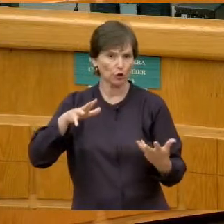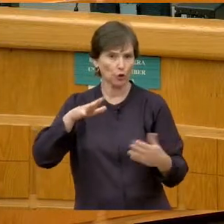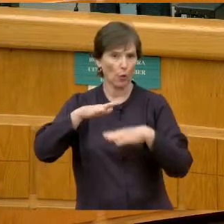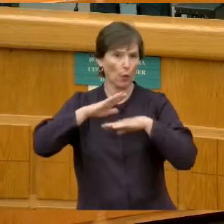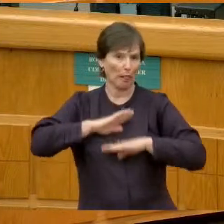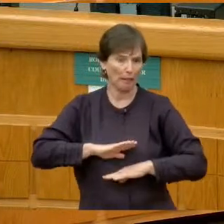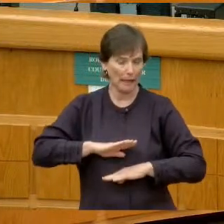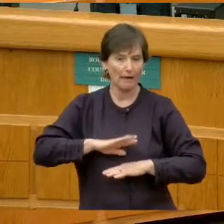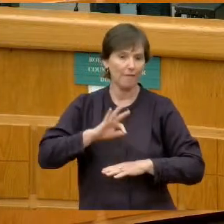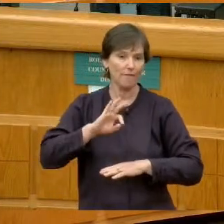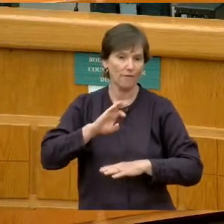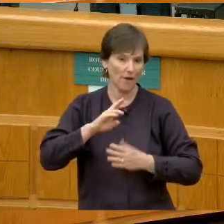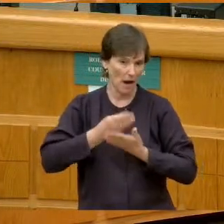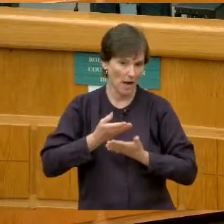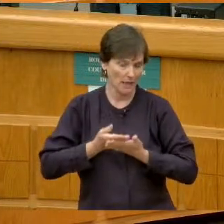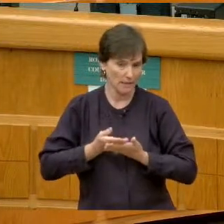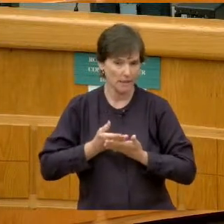in it,